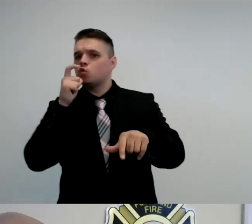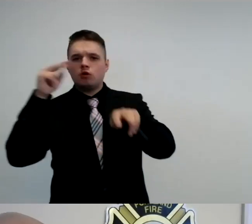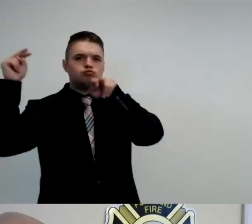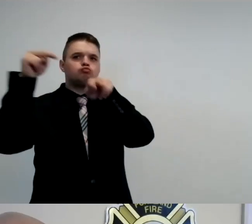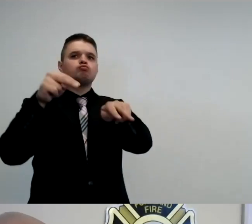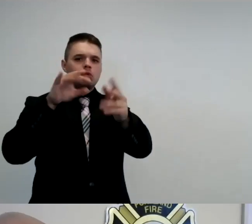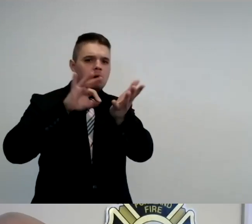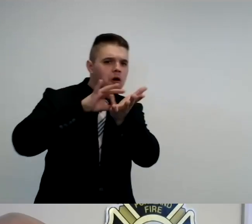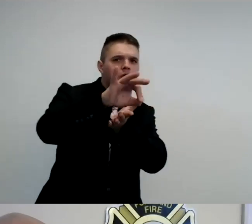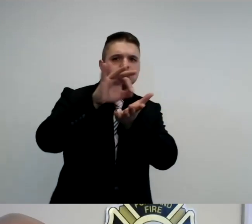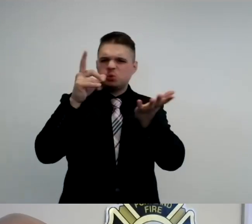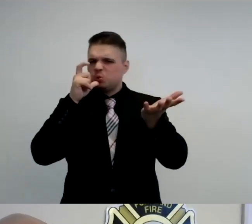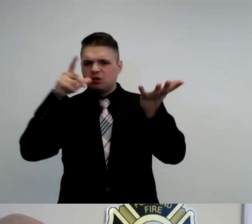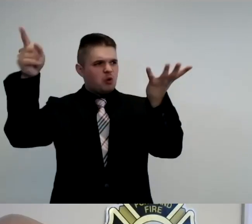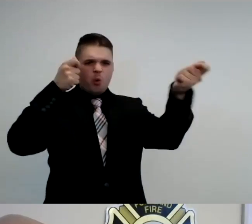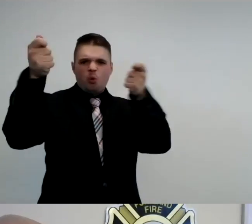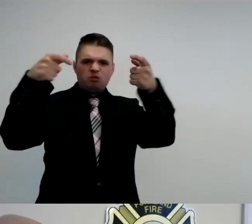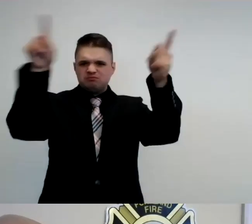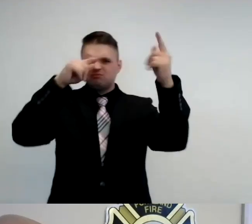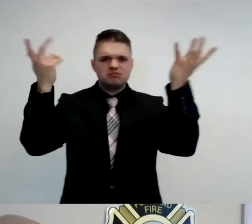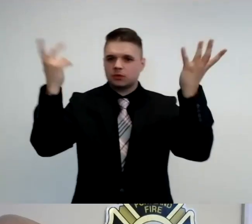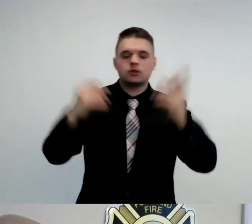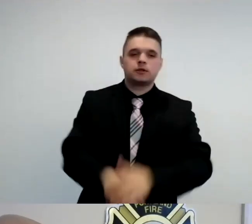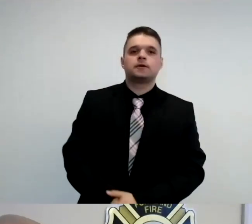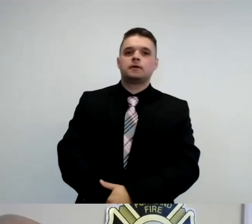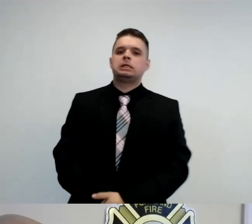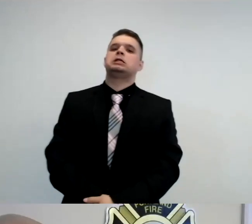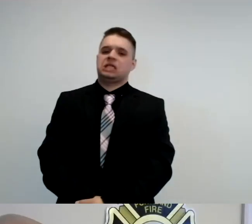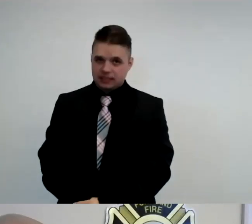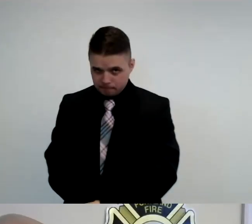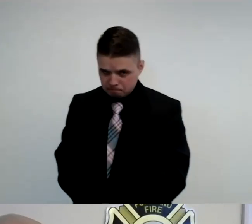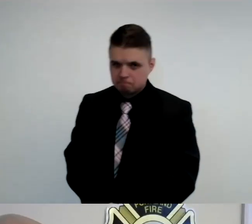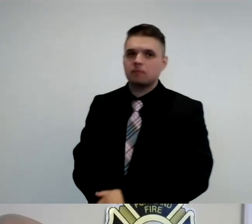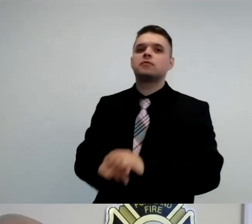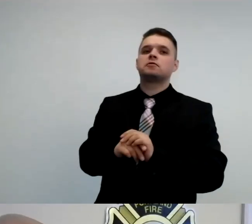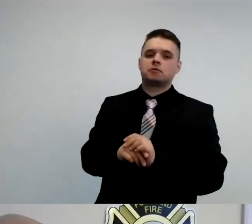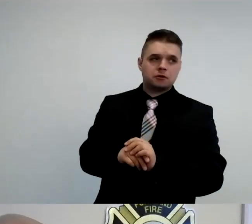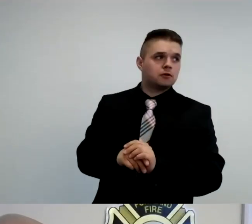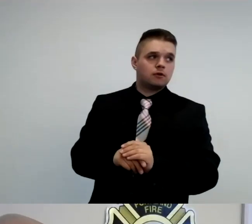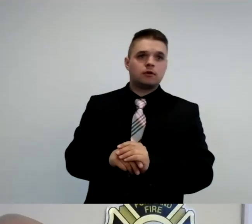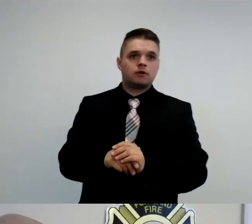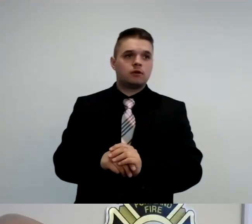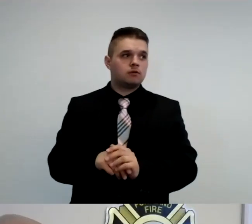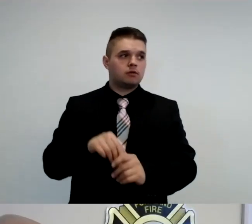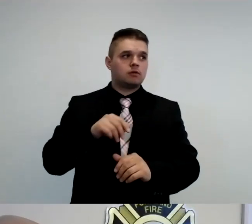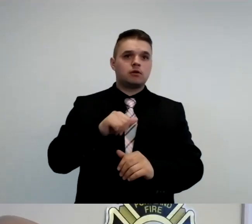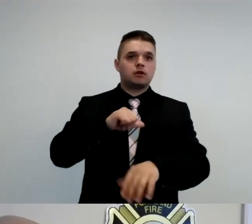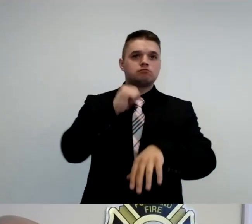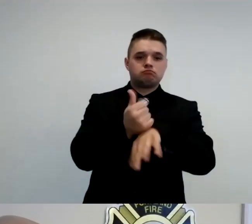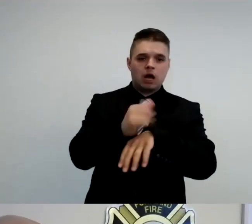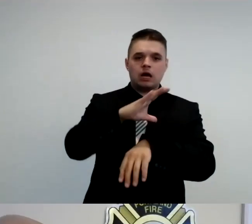used? So I can answer that one also. The company Vital